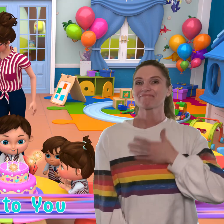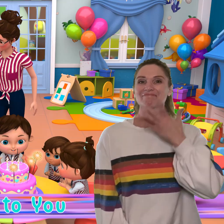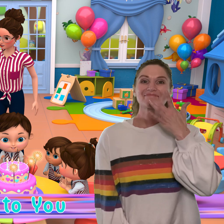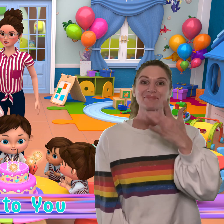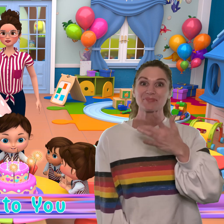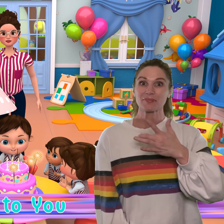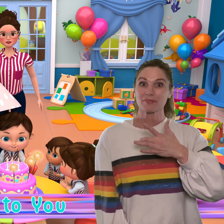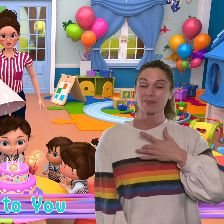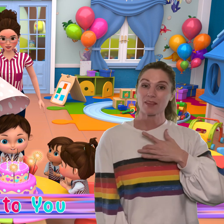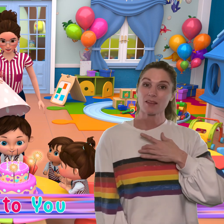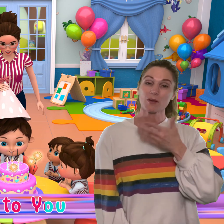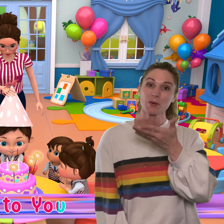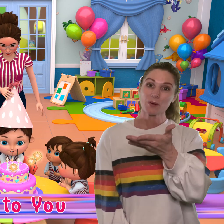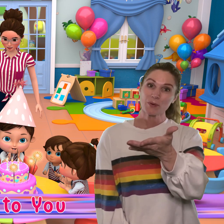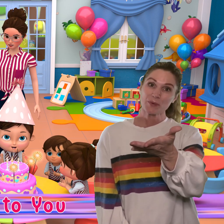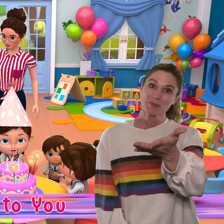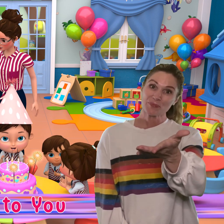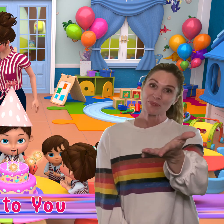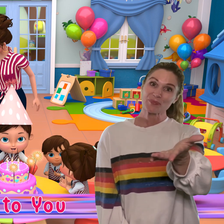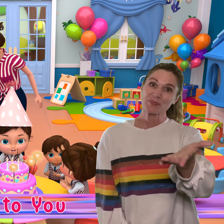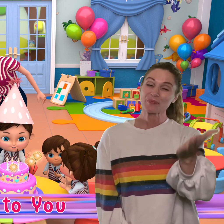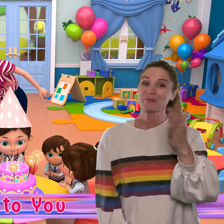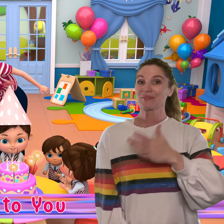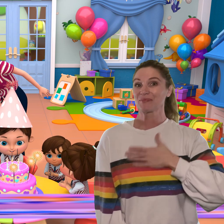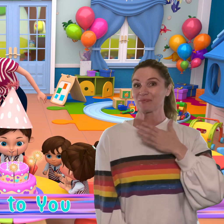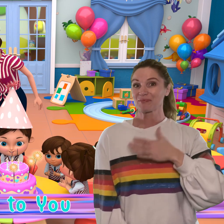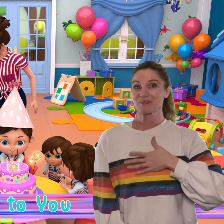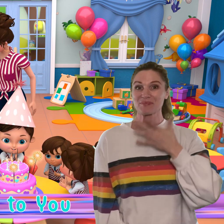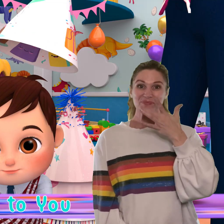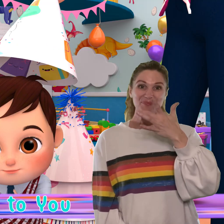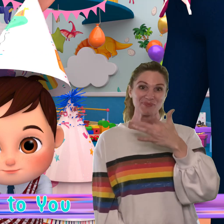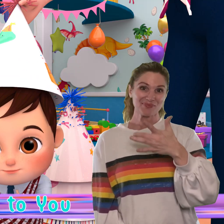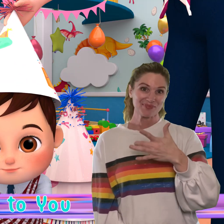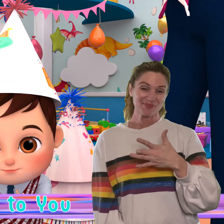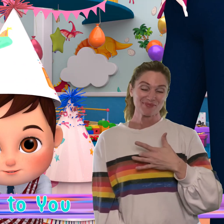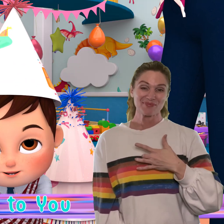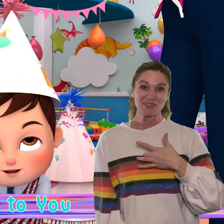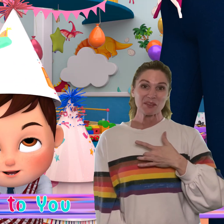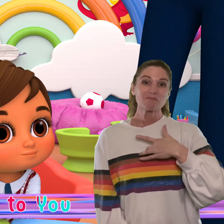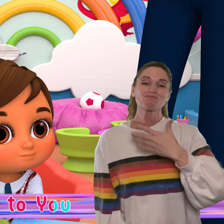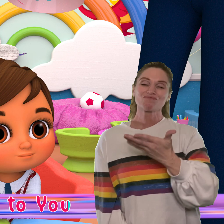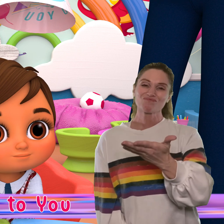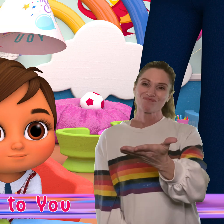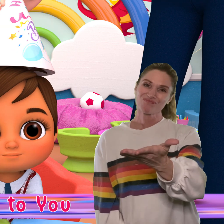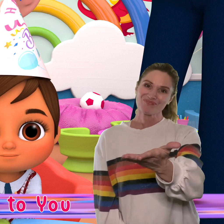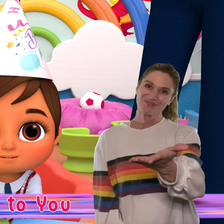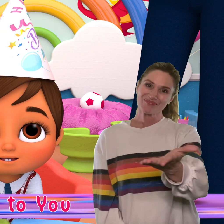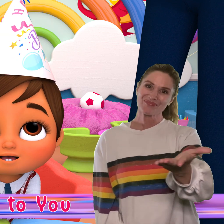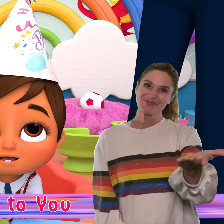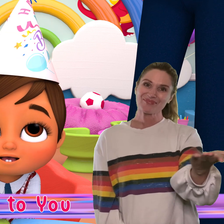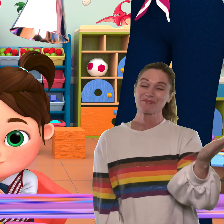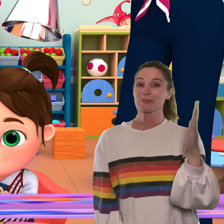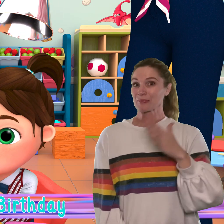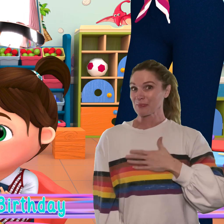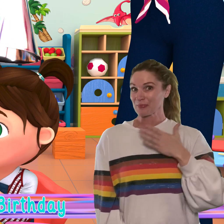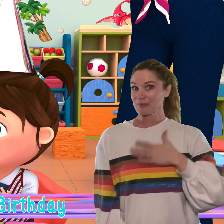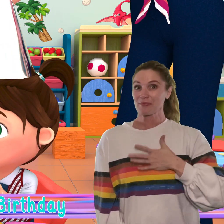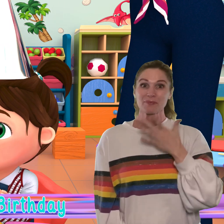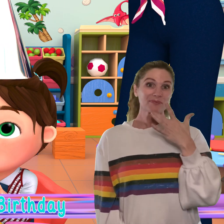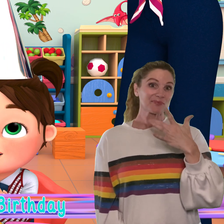happy birthday to you happy birthday to